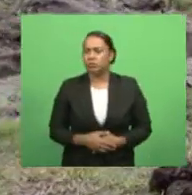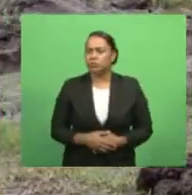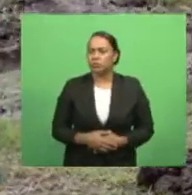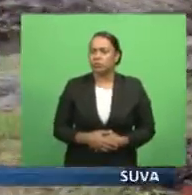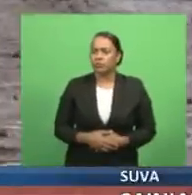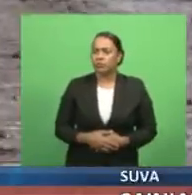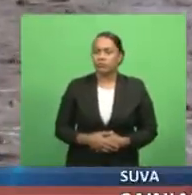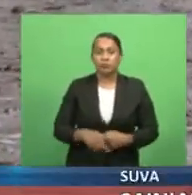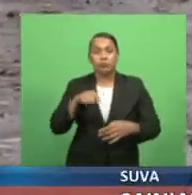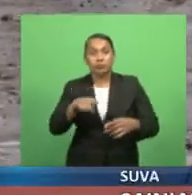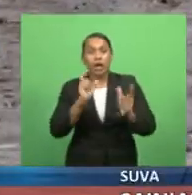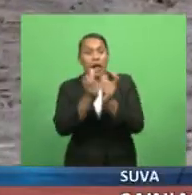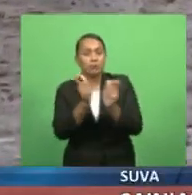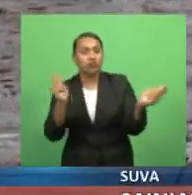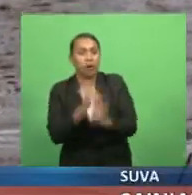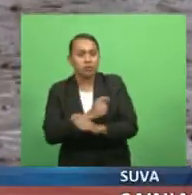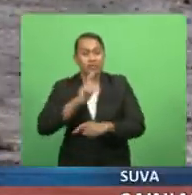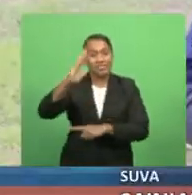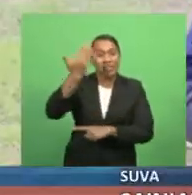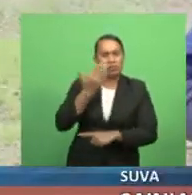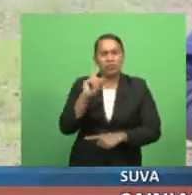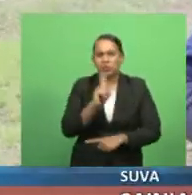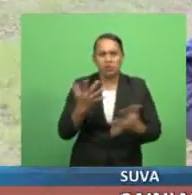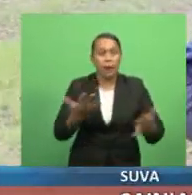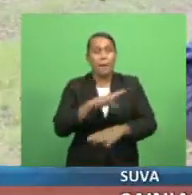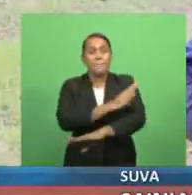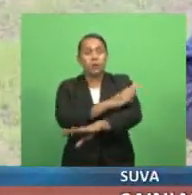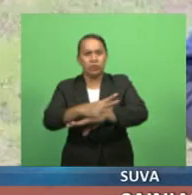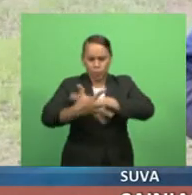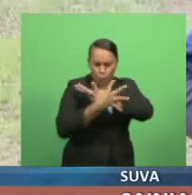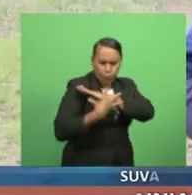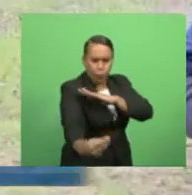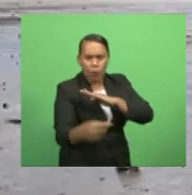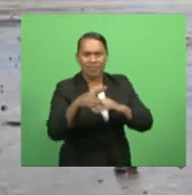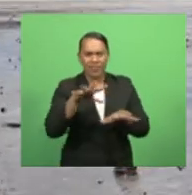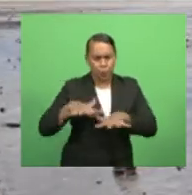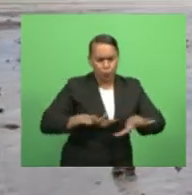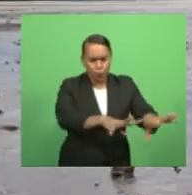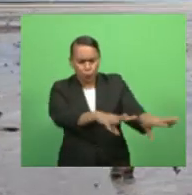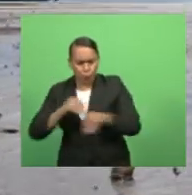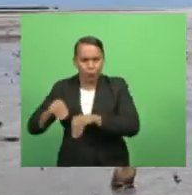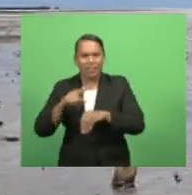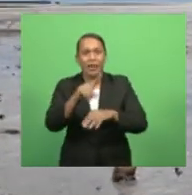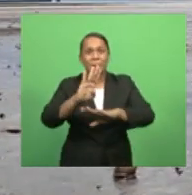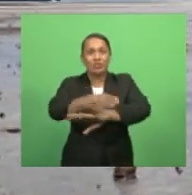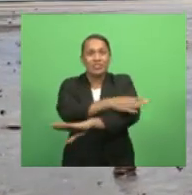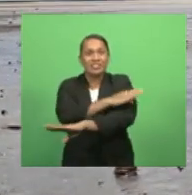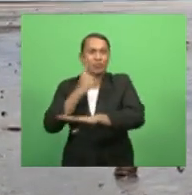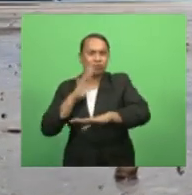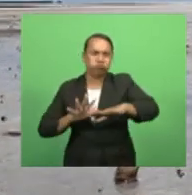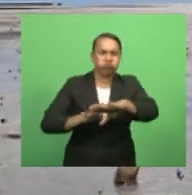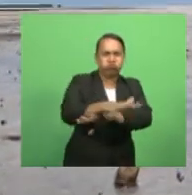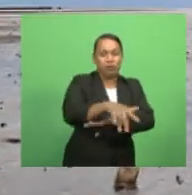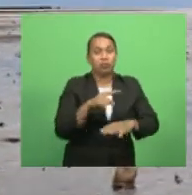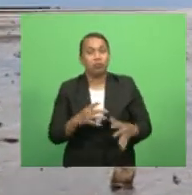Climate change has resulted in beach erosion in Namoli village in Lautoka, and the Waterways Ministry has stepped up to